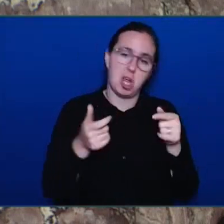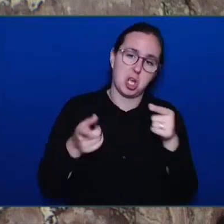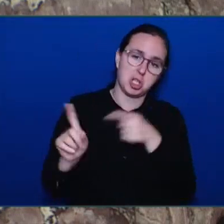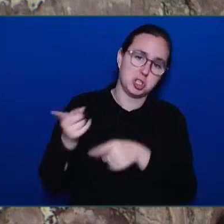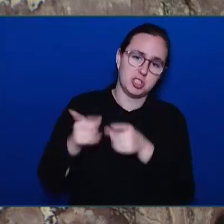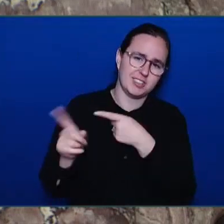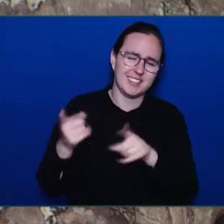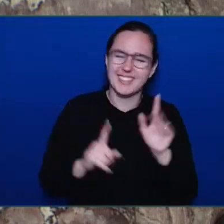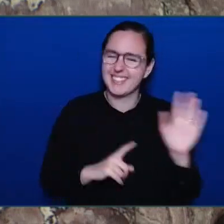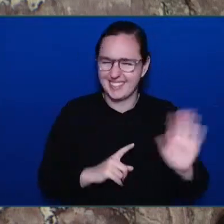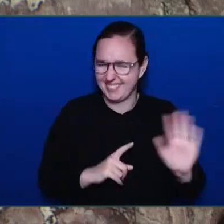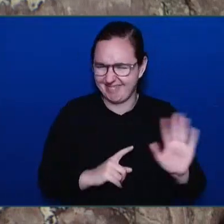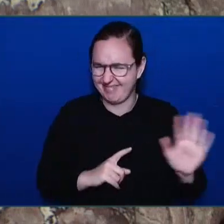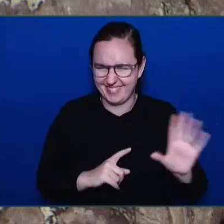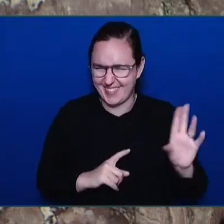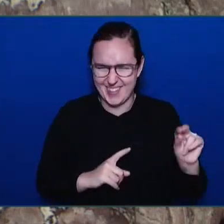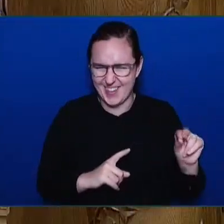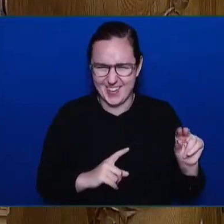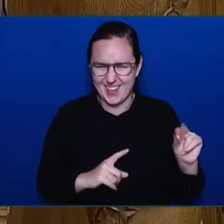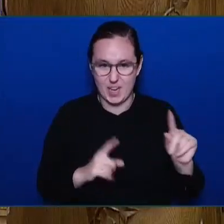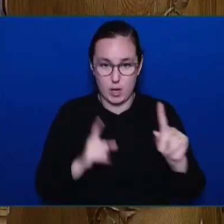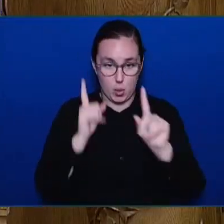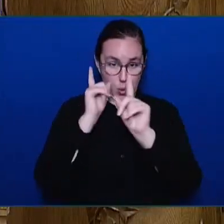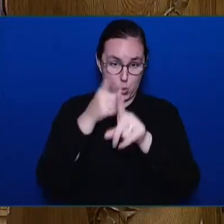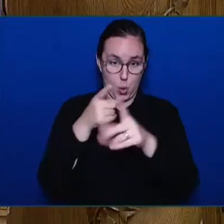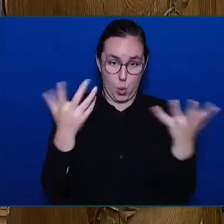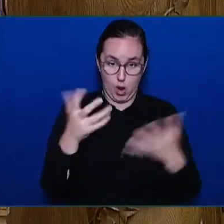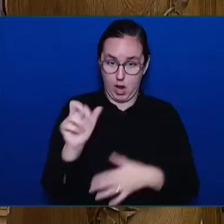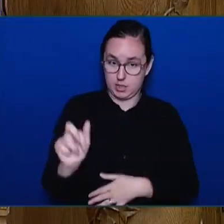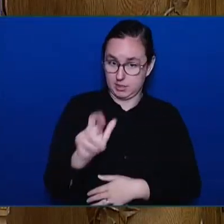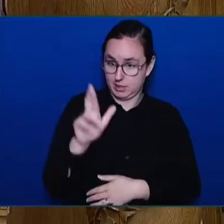Surrey, but the rest of the province.